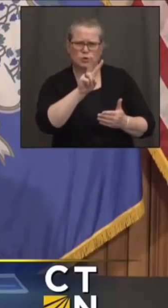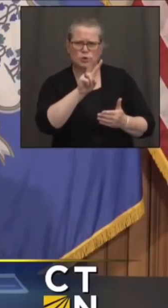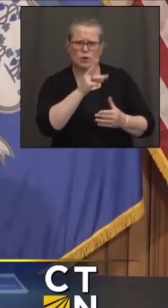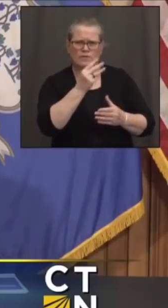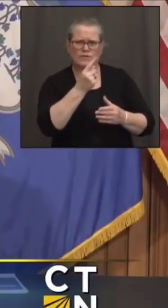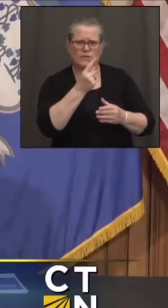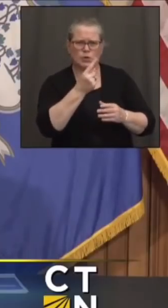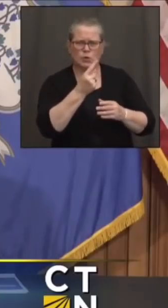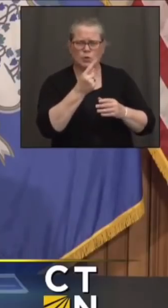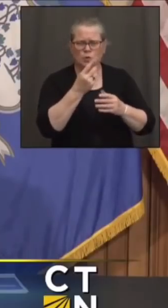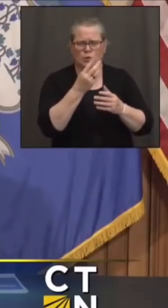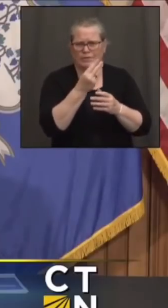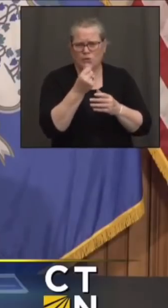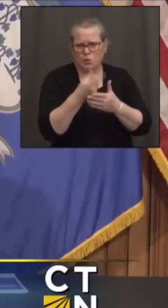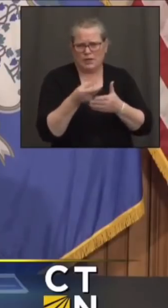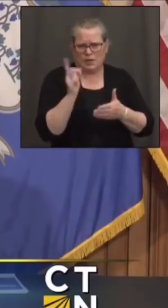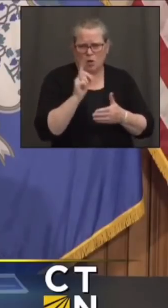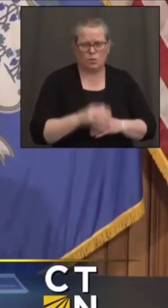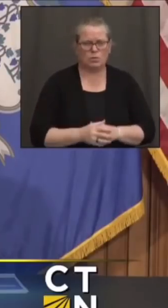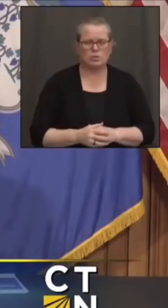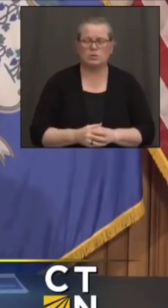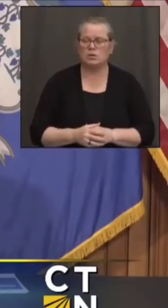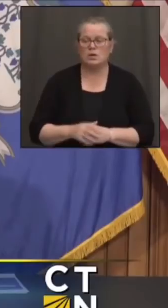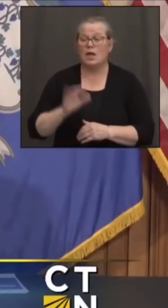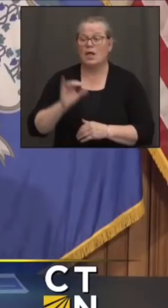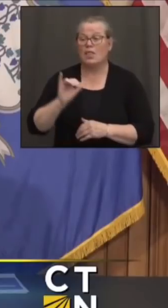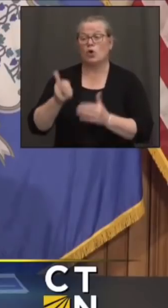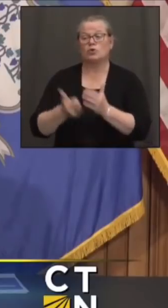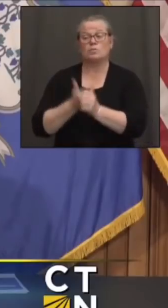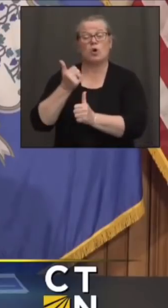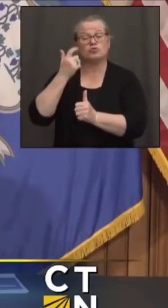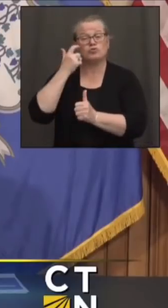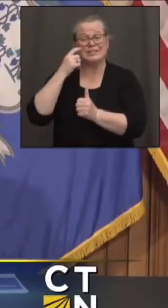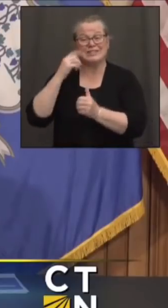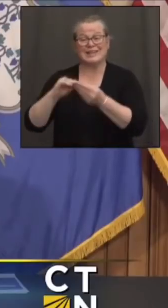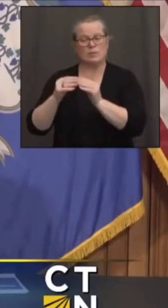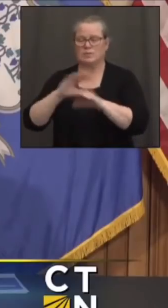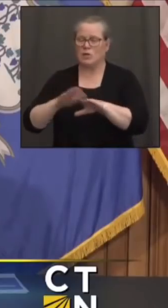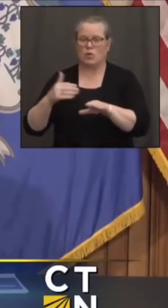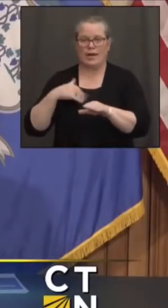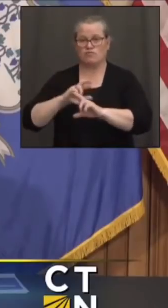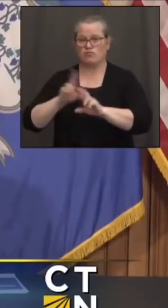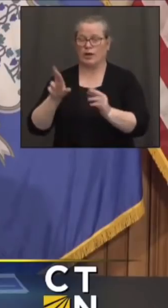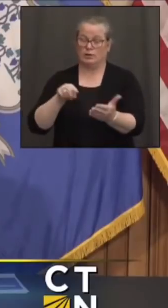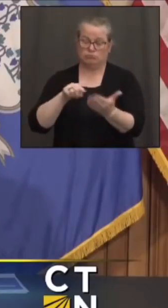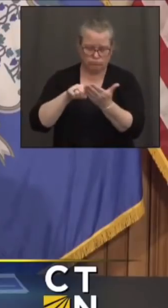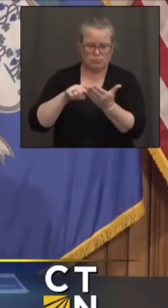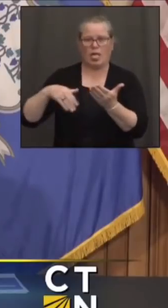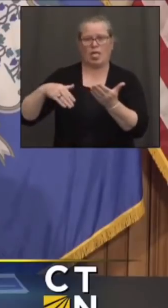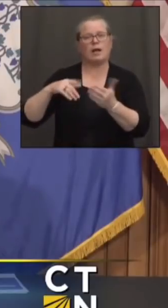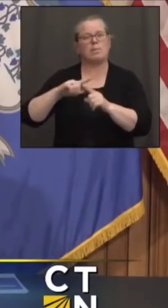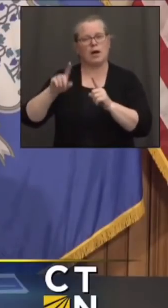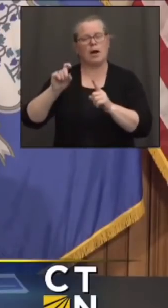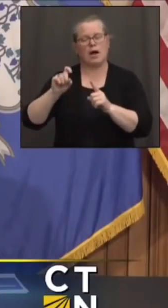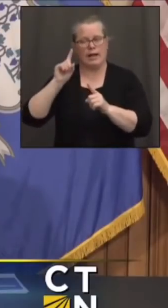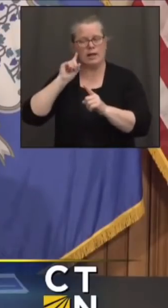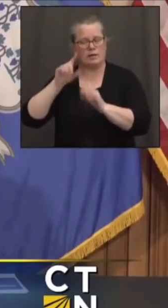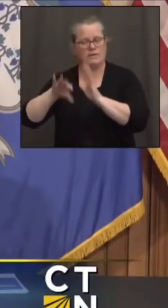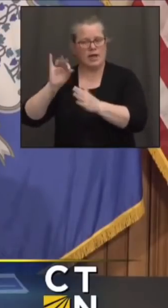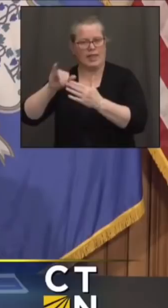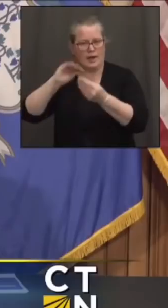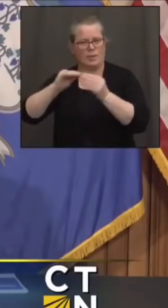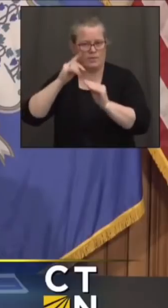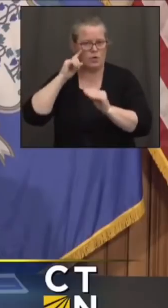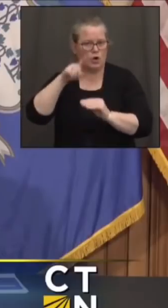Paul, I don't have the latest number right in front of me, but we can certainly get that for you at DPH. Okay. And have there been any